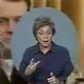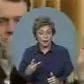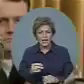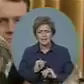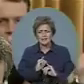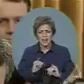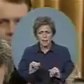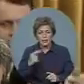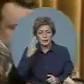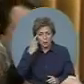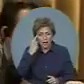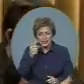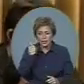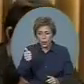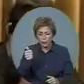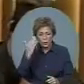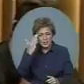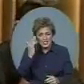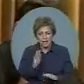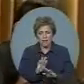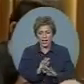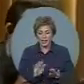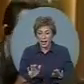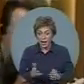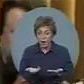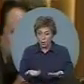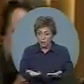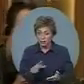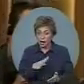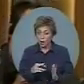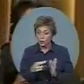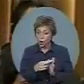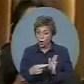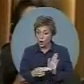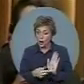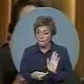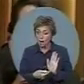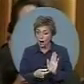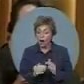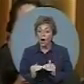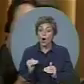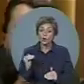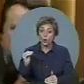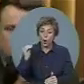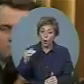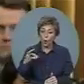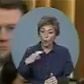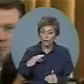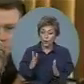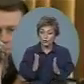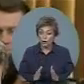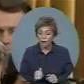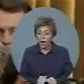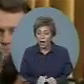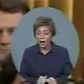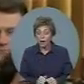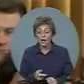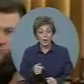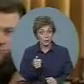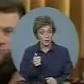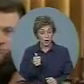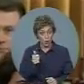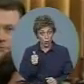We now have a report by officials warning the Conservative government of torture, abuse and murder in those